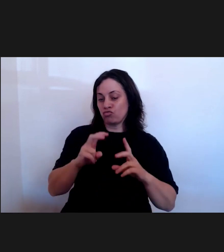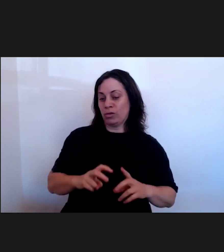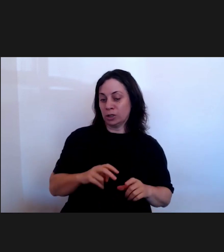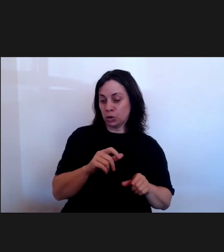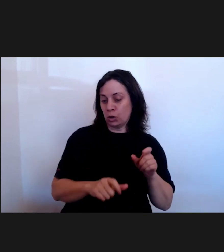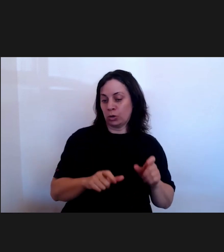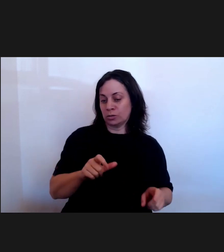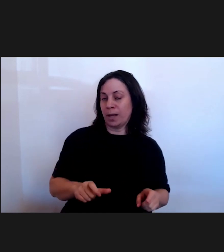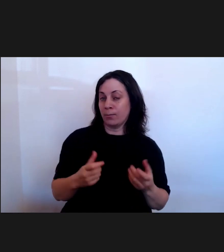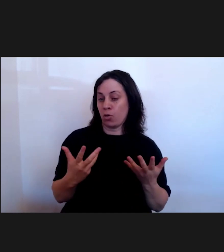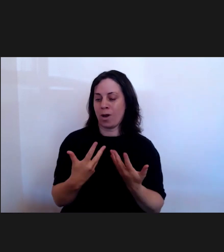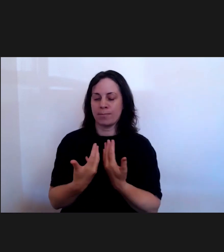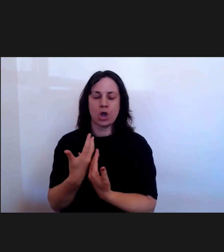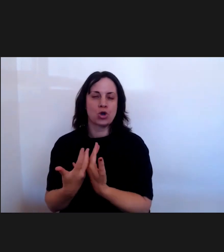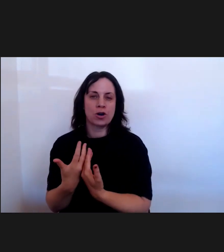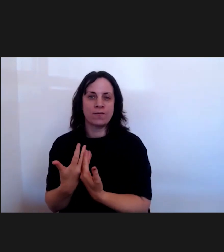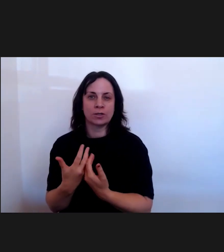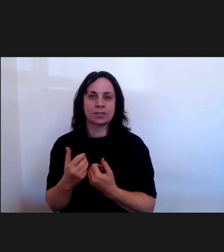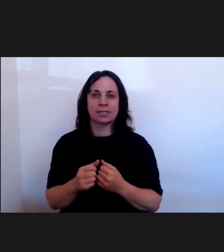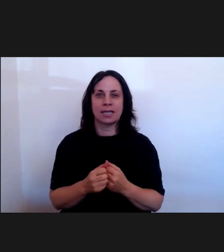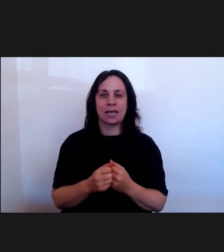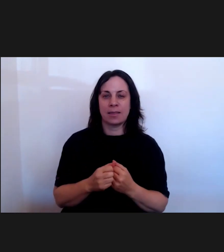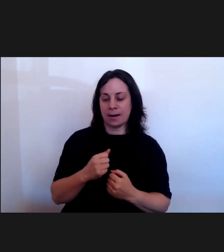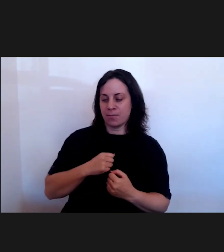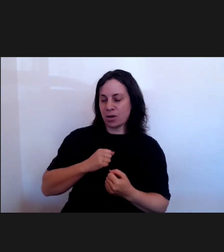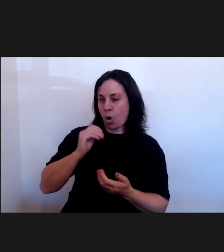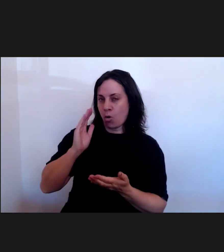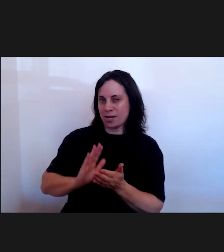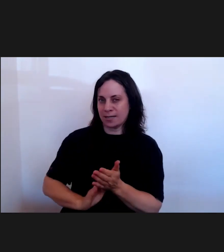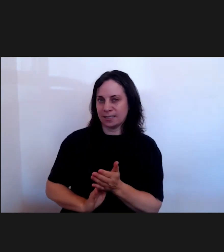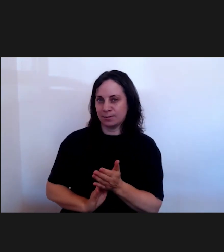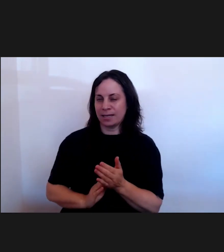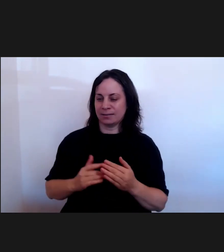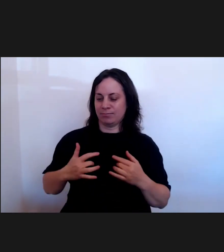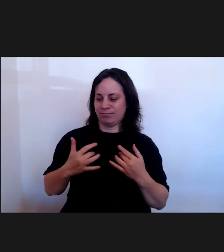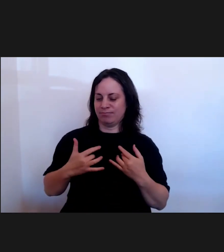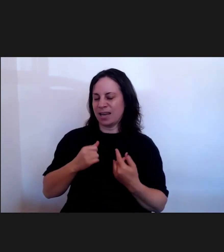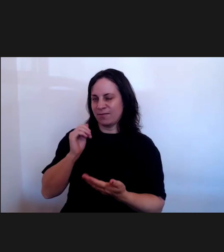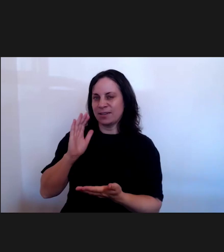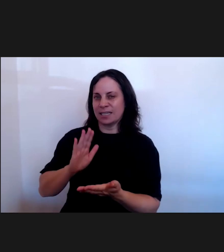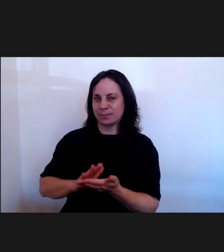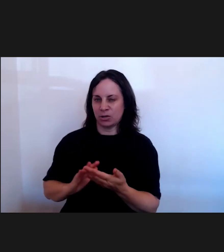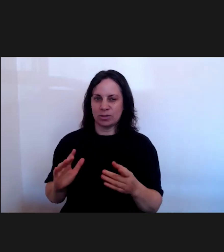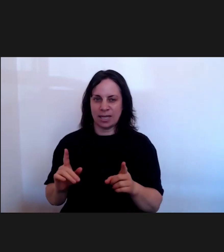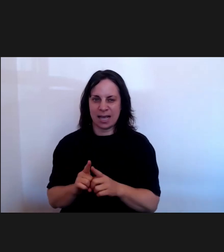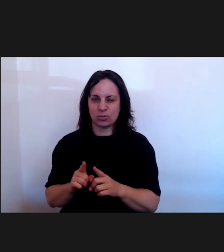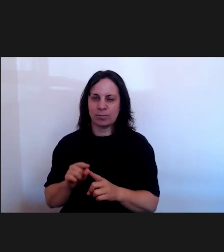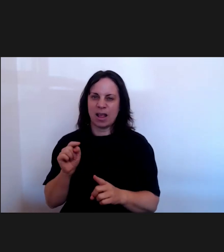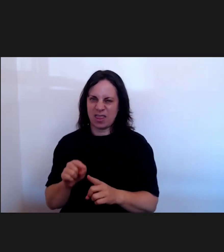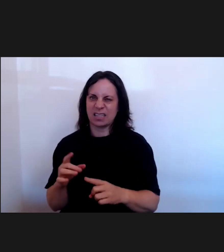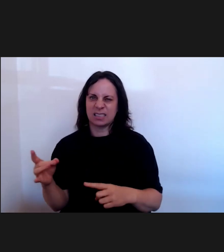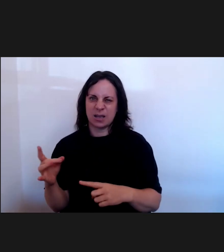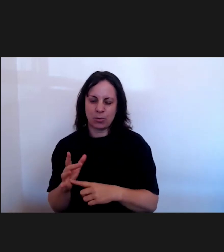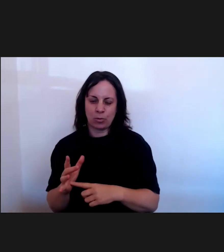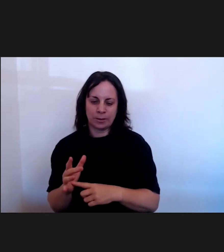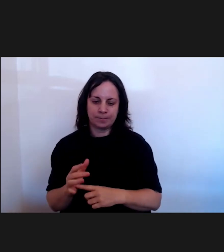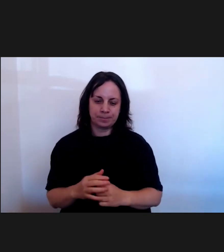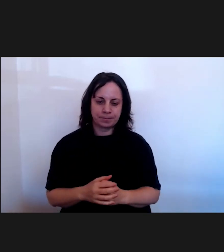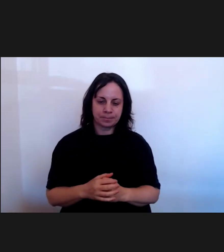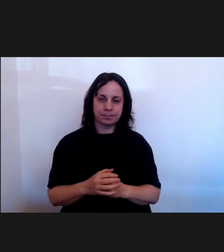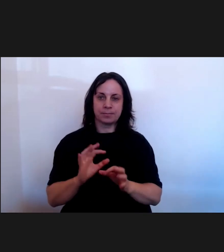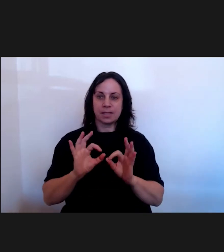but providing that lived experience as a researcher who has a lived experience as a refugee as well. That's important. But also I think sometimes